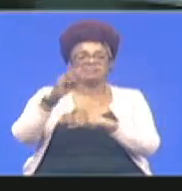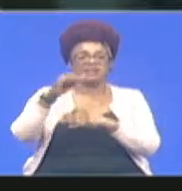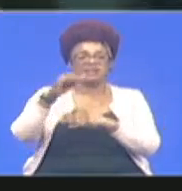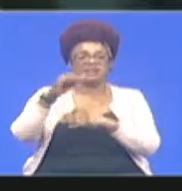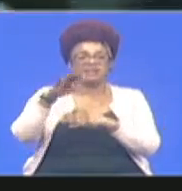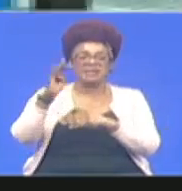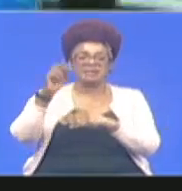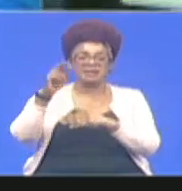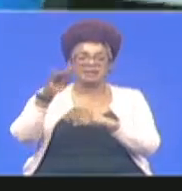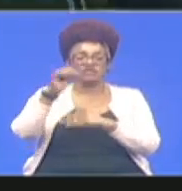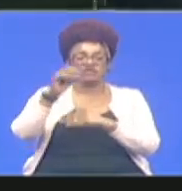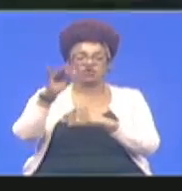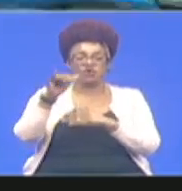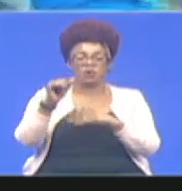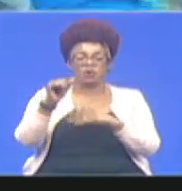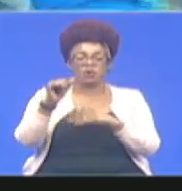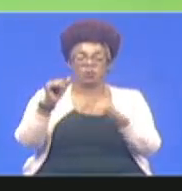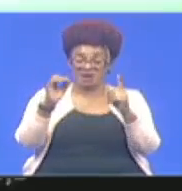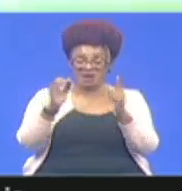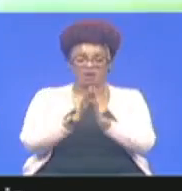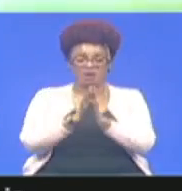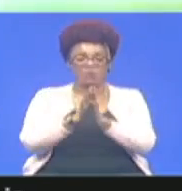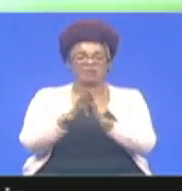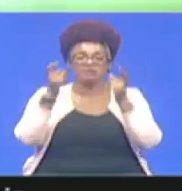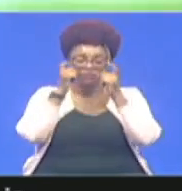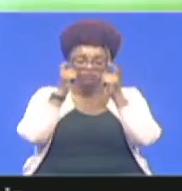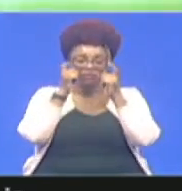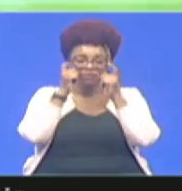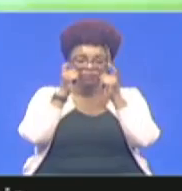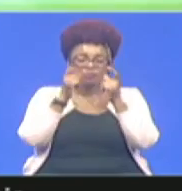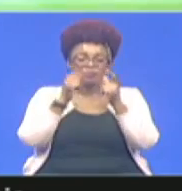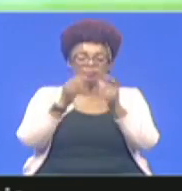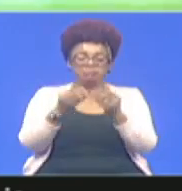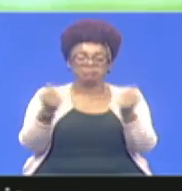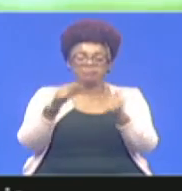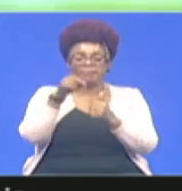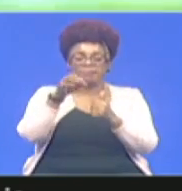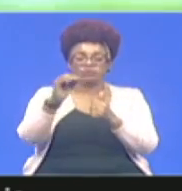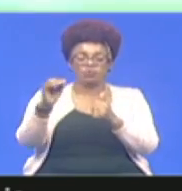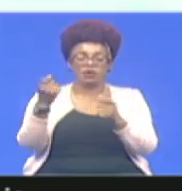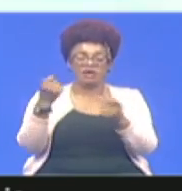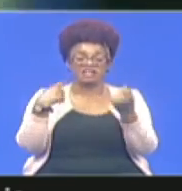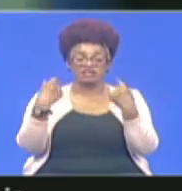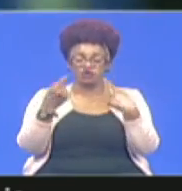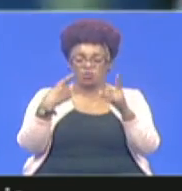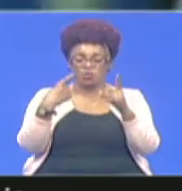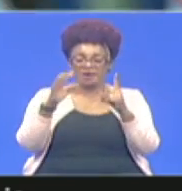Sugar 1-0 away, and Tasker came from behind to beat Zuke Richo 1-0.